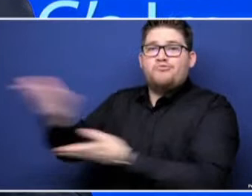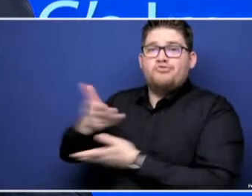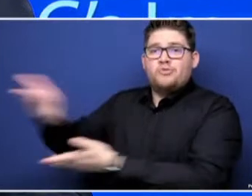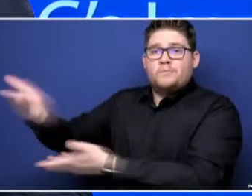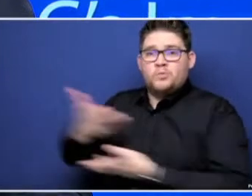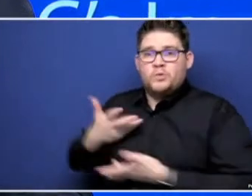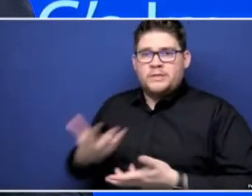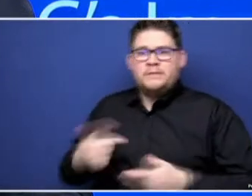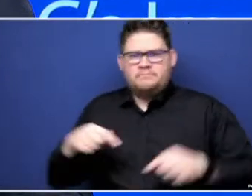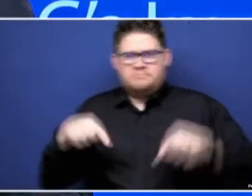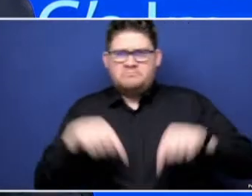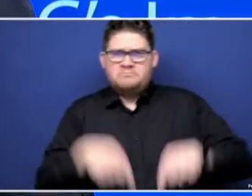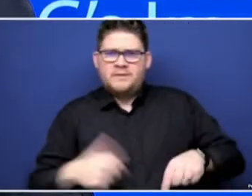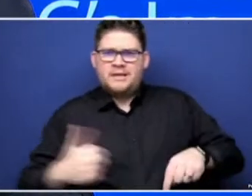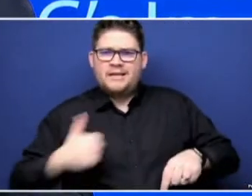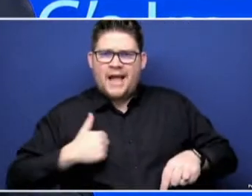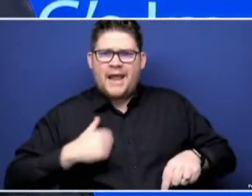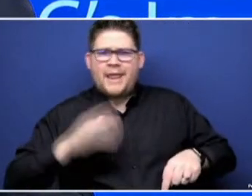federally